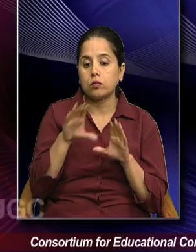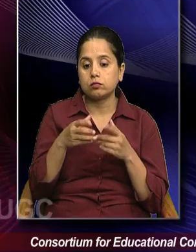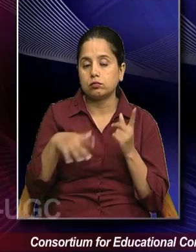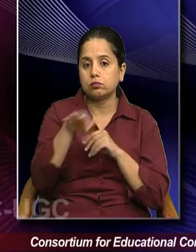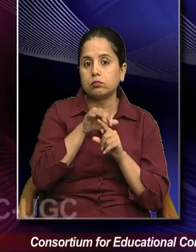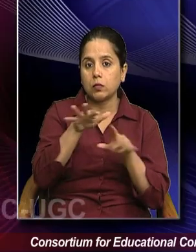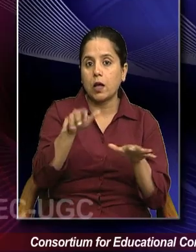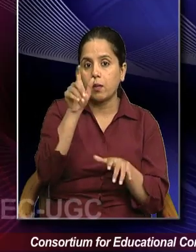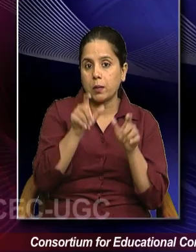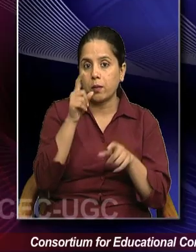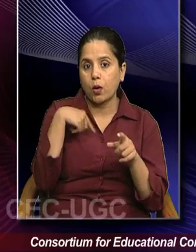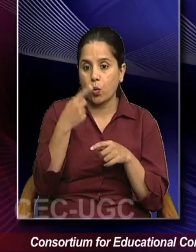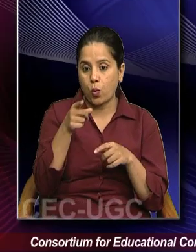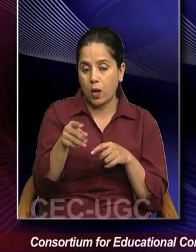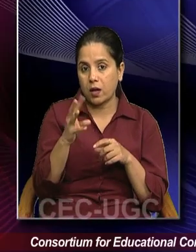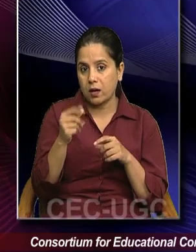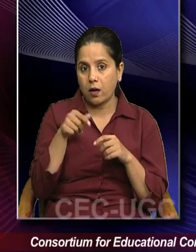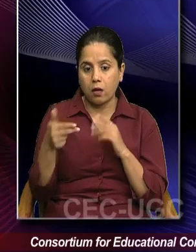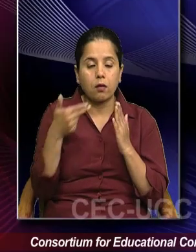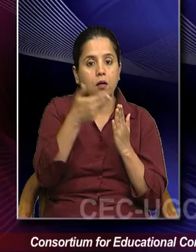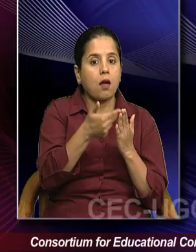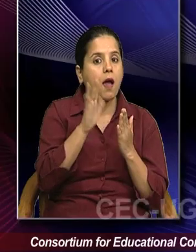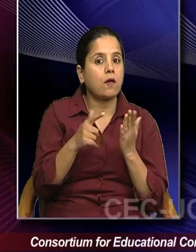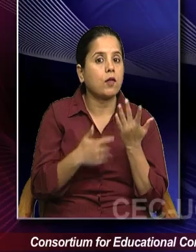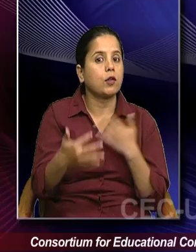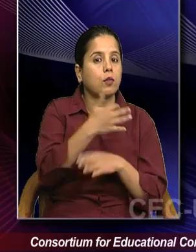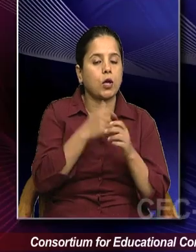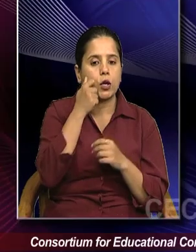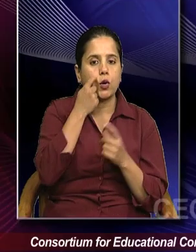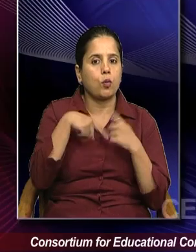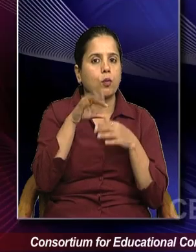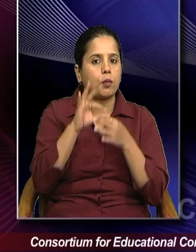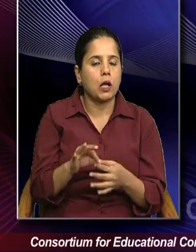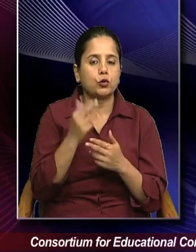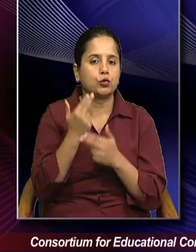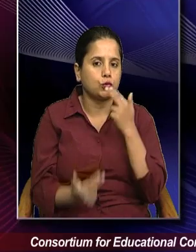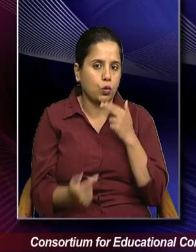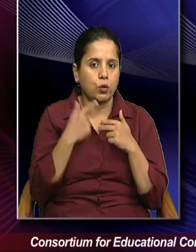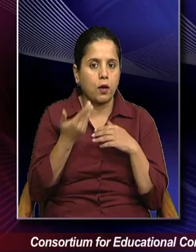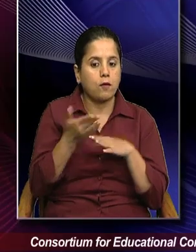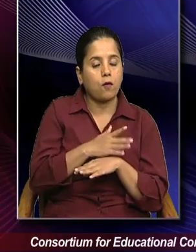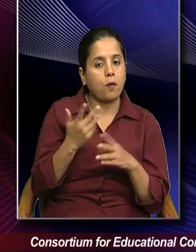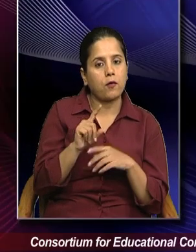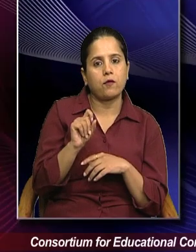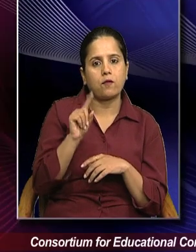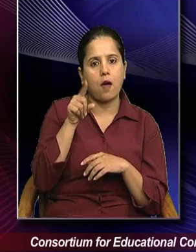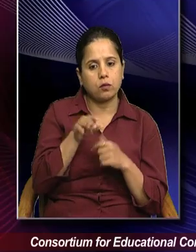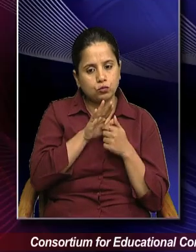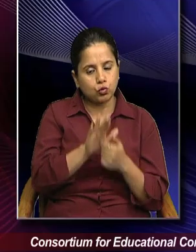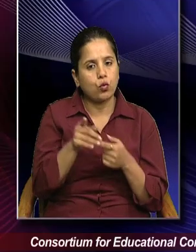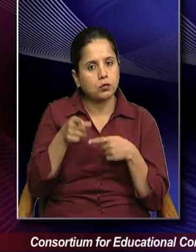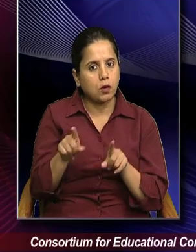the people behind this number report, bringing the human element to the story through first hand